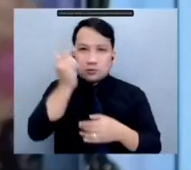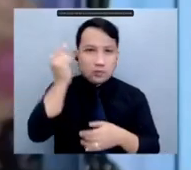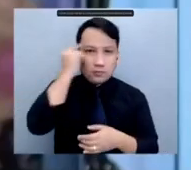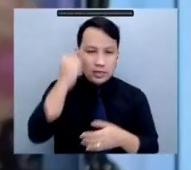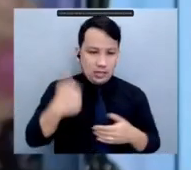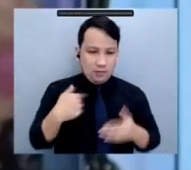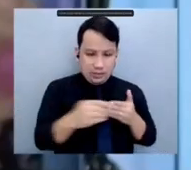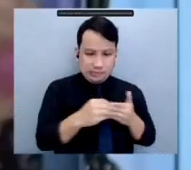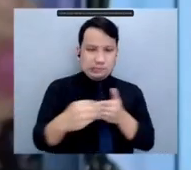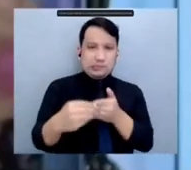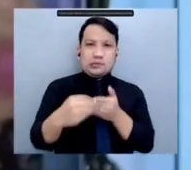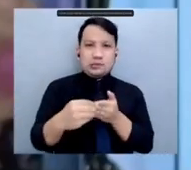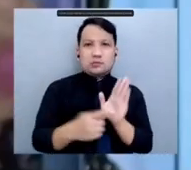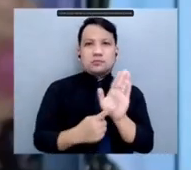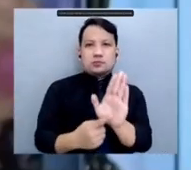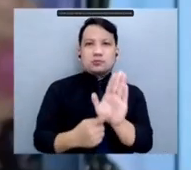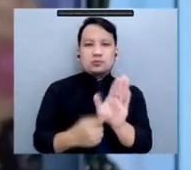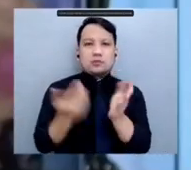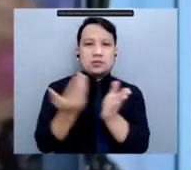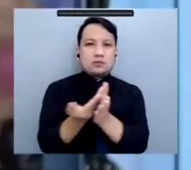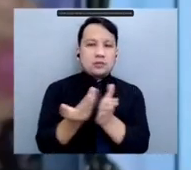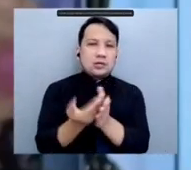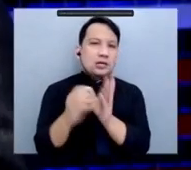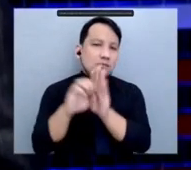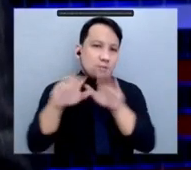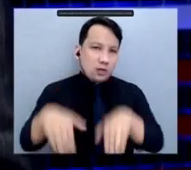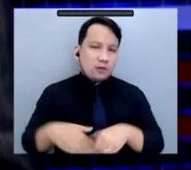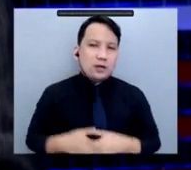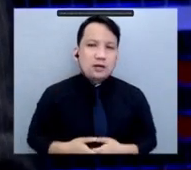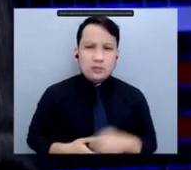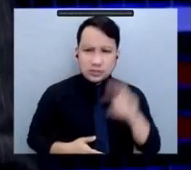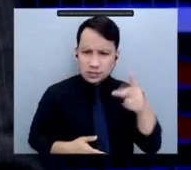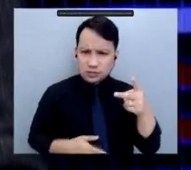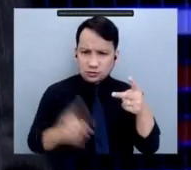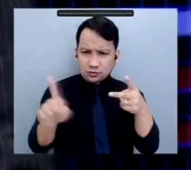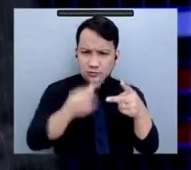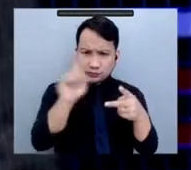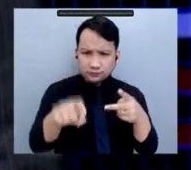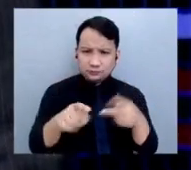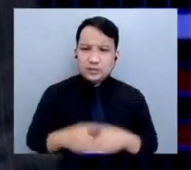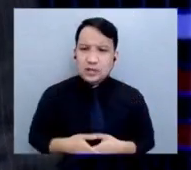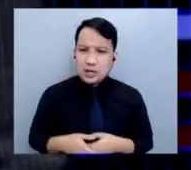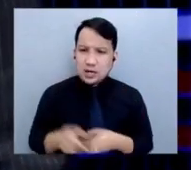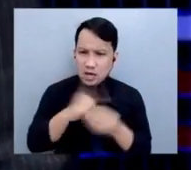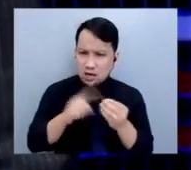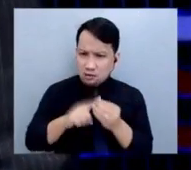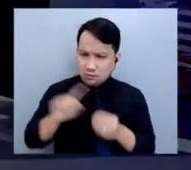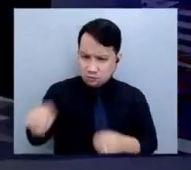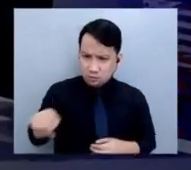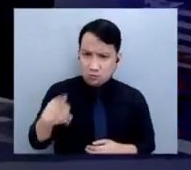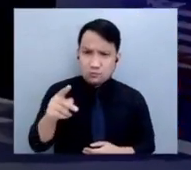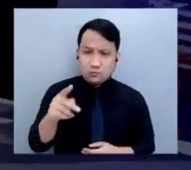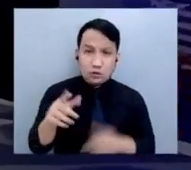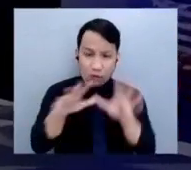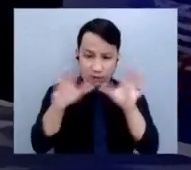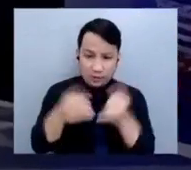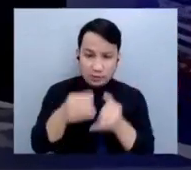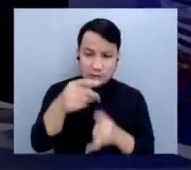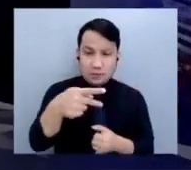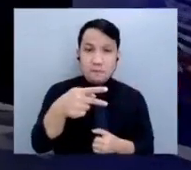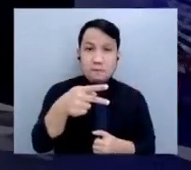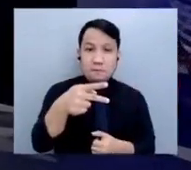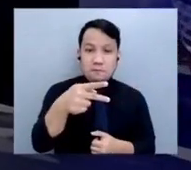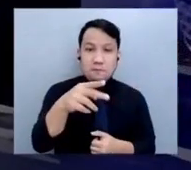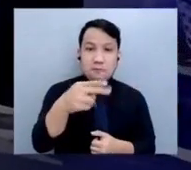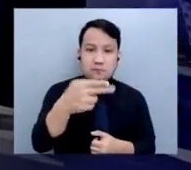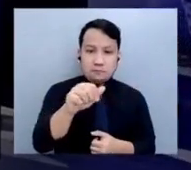doon. Maraming salamat. Okay. My second question, Sir Turping, about Tom Farmaly. You've been part of the investigation sa Senate. Ano?